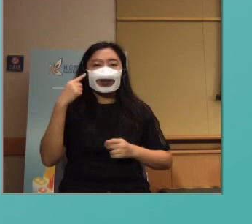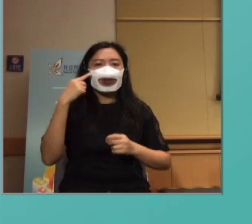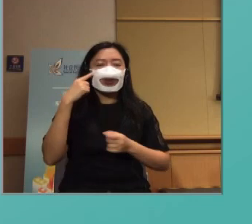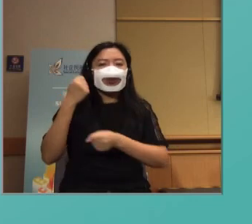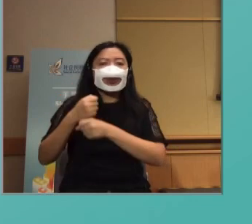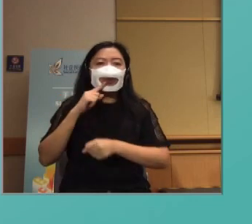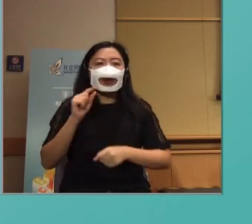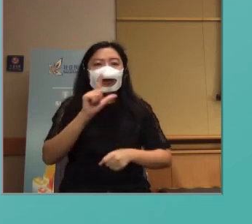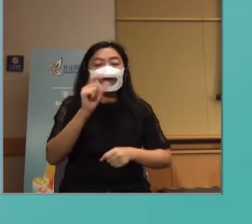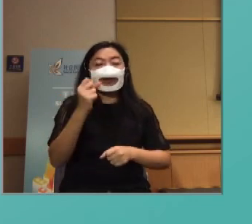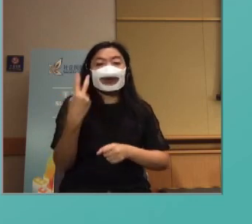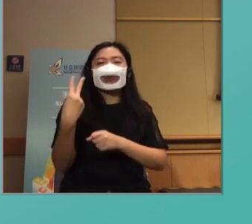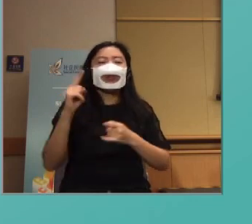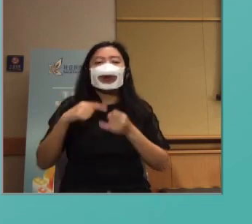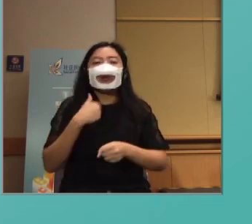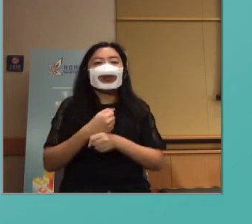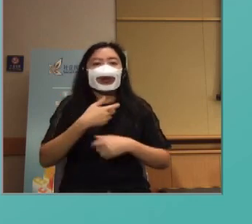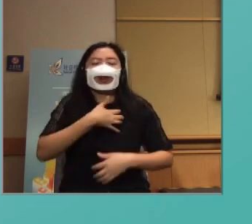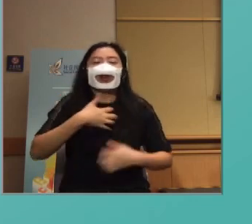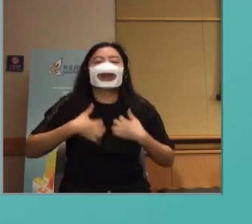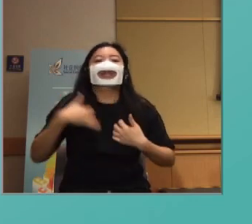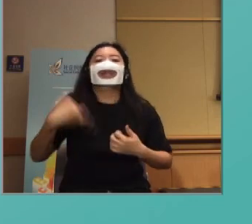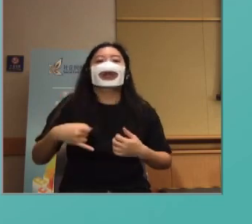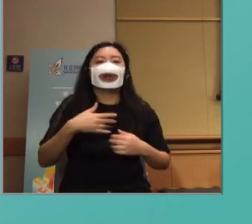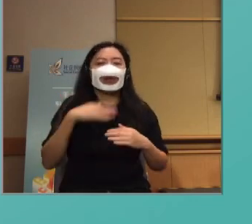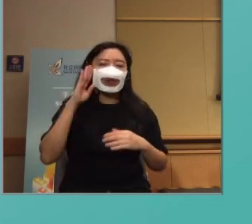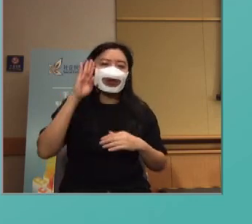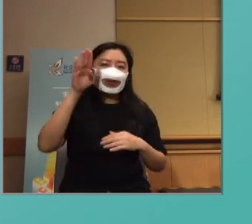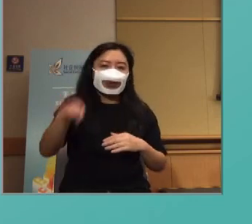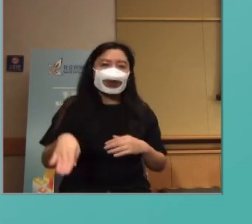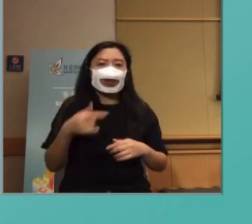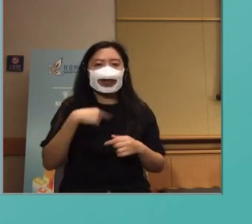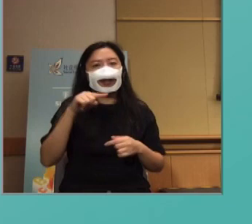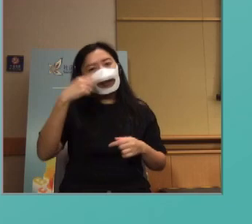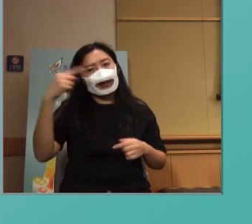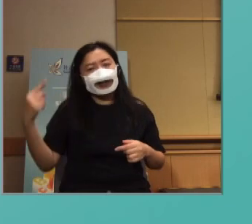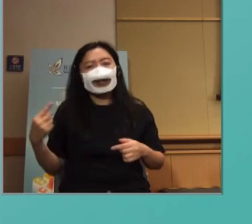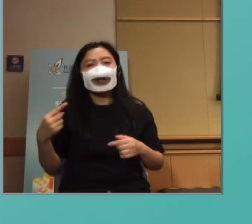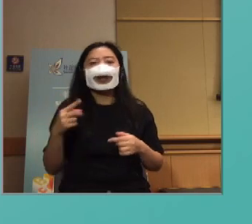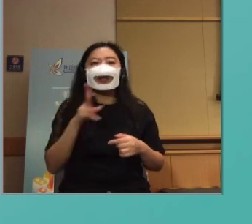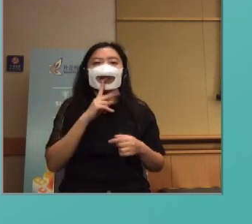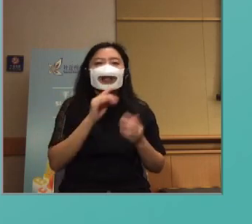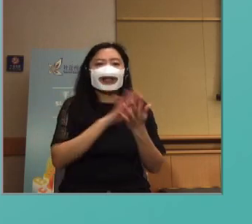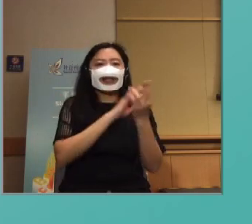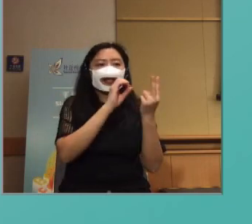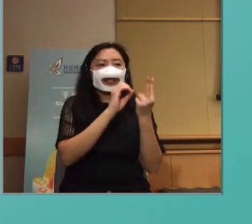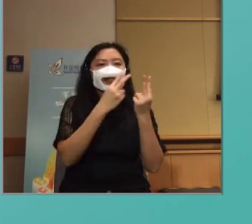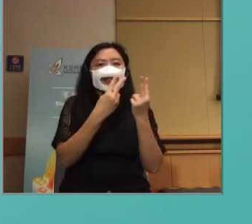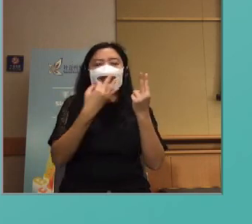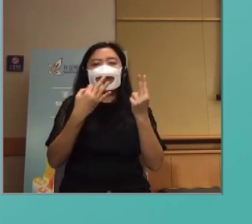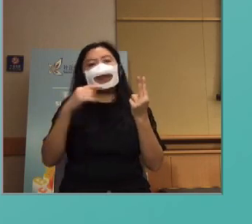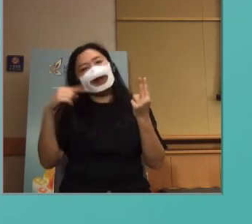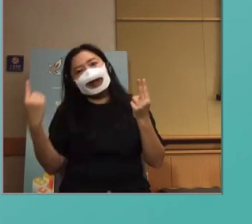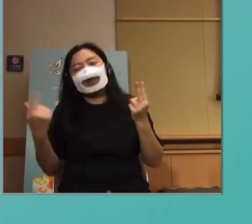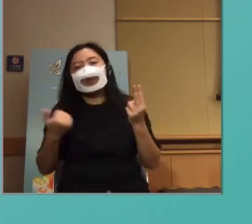the alphas in the future and the events in the future in, say, 2023. So like, hope we can make things bigger, more exciting. Hope we